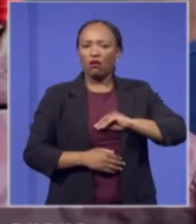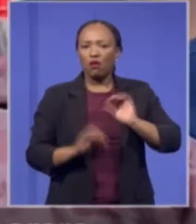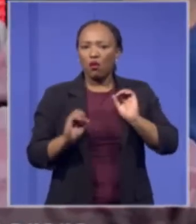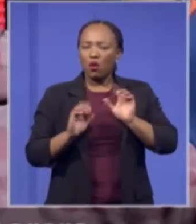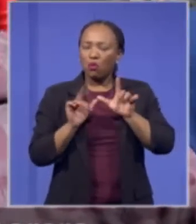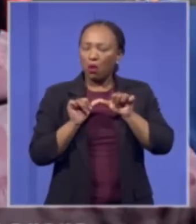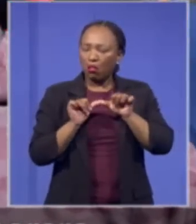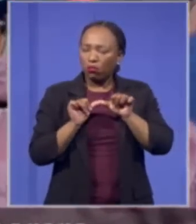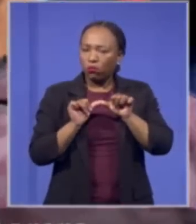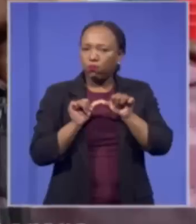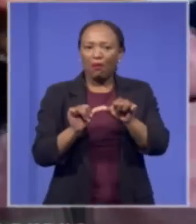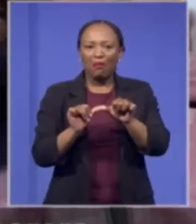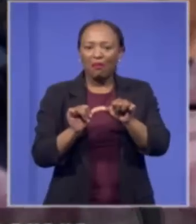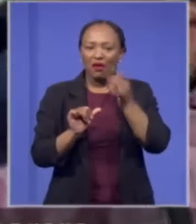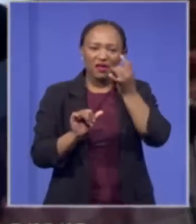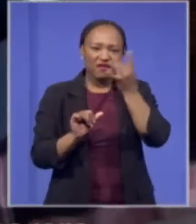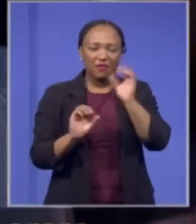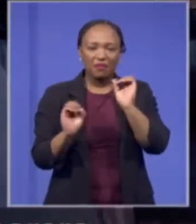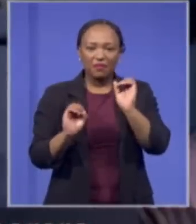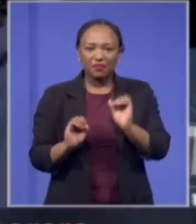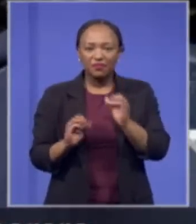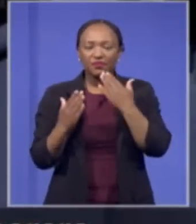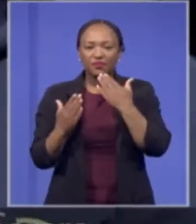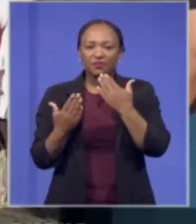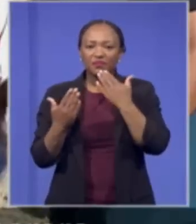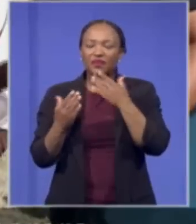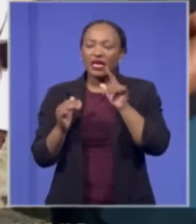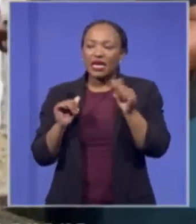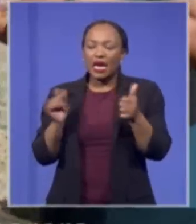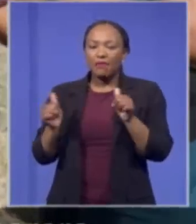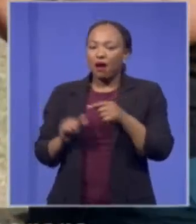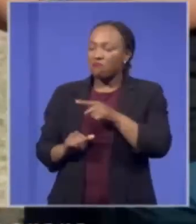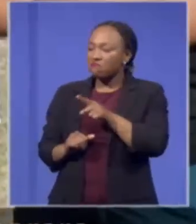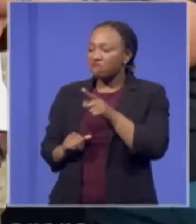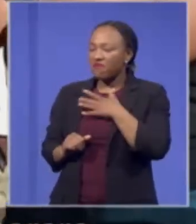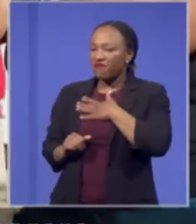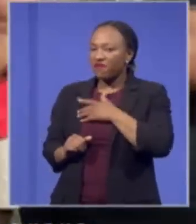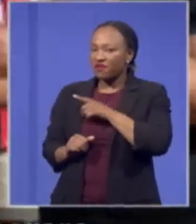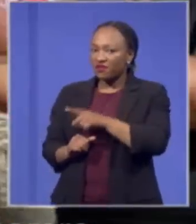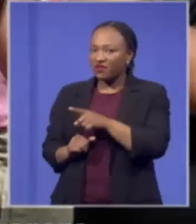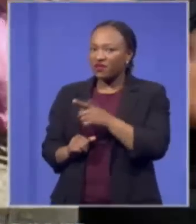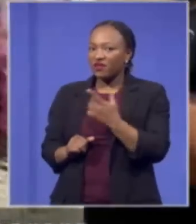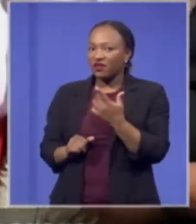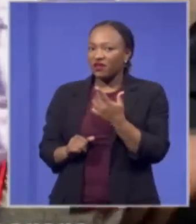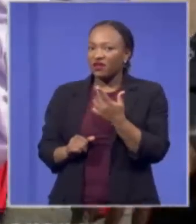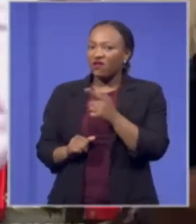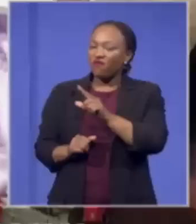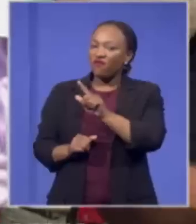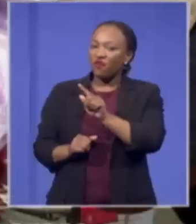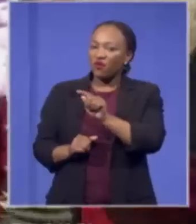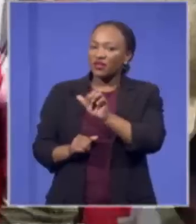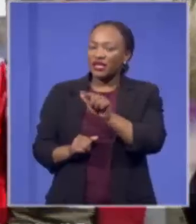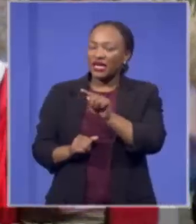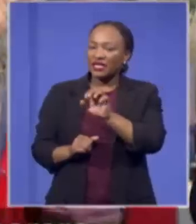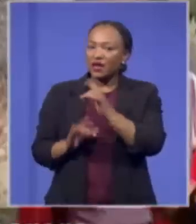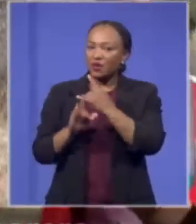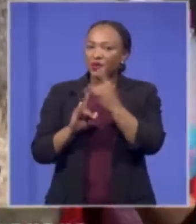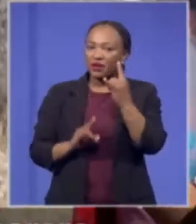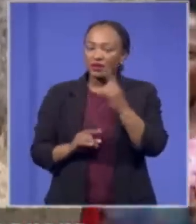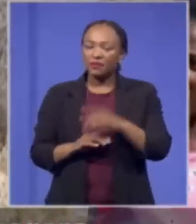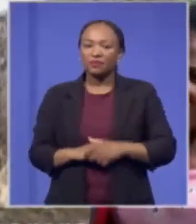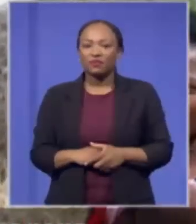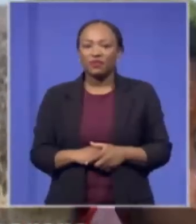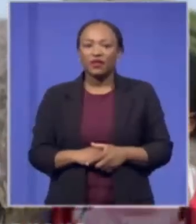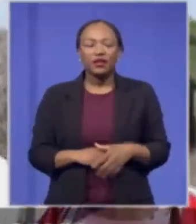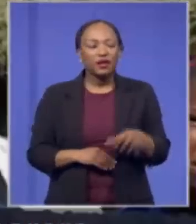le ruri. Ke a leboga tla ke utlwa fela baagisane gone ba ikutlwa jang ka ga gore Tete o kgonne go fena. Marona Tete